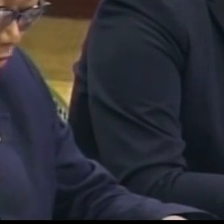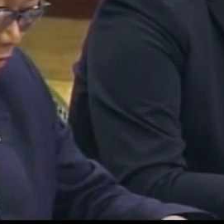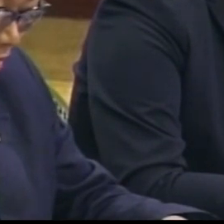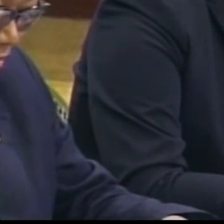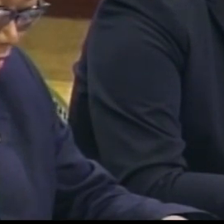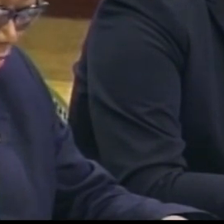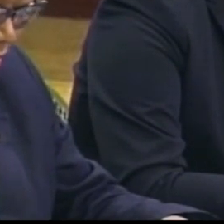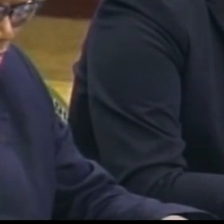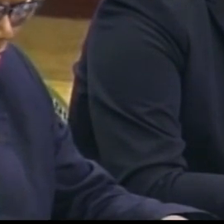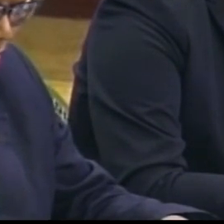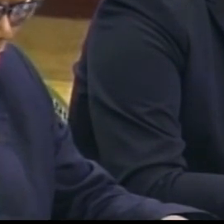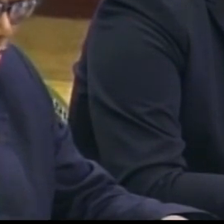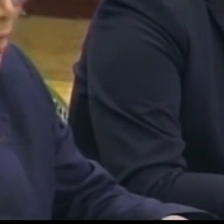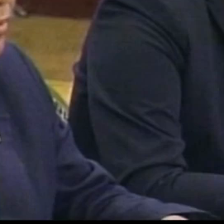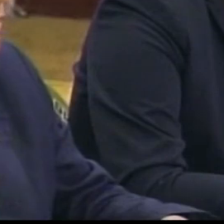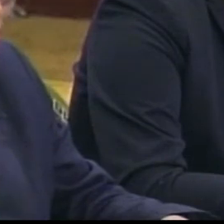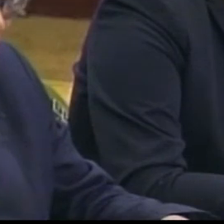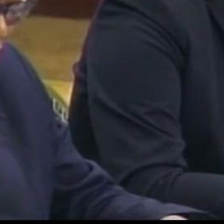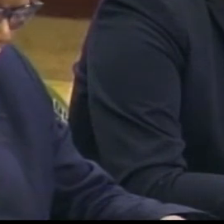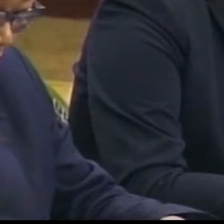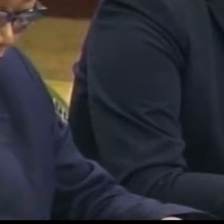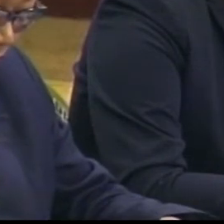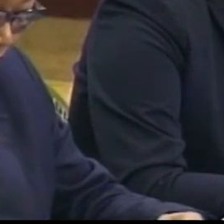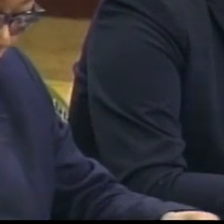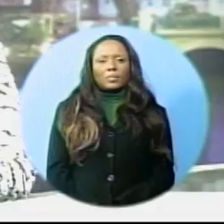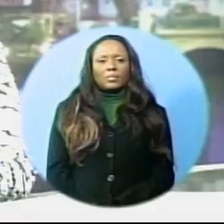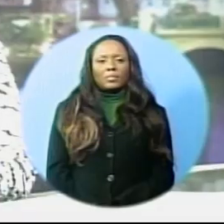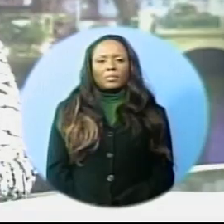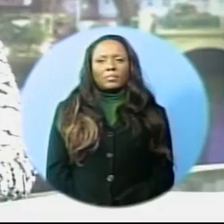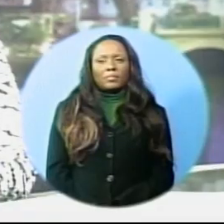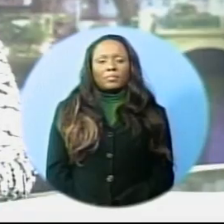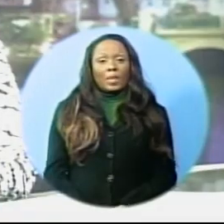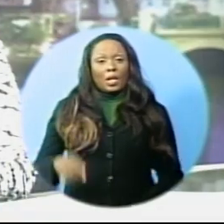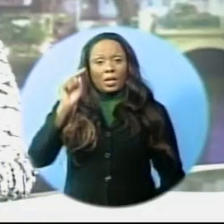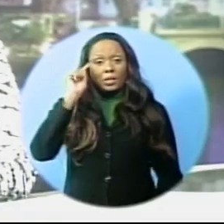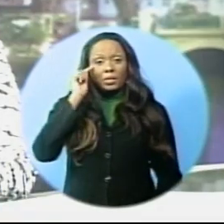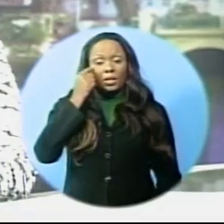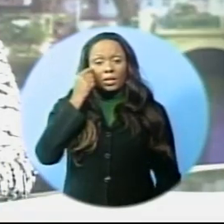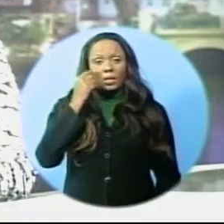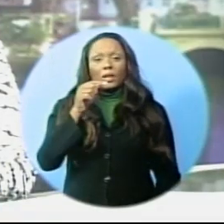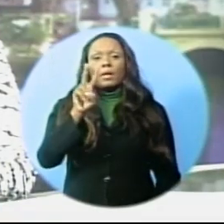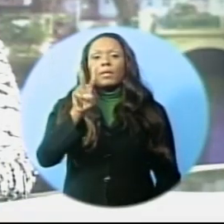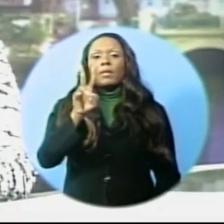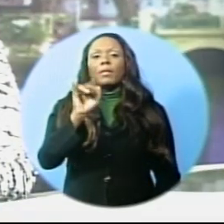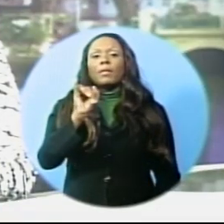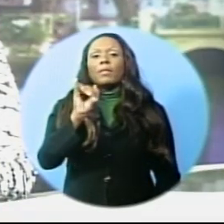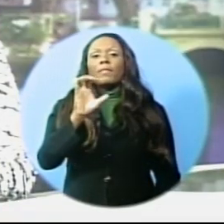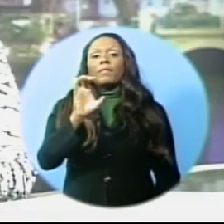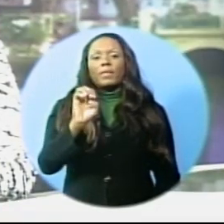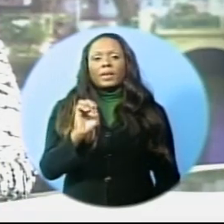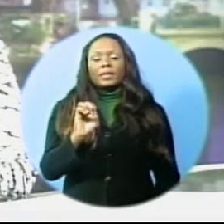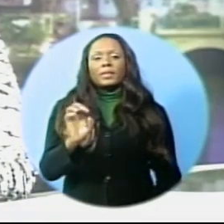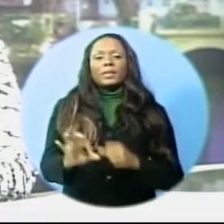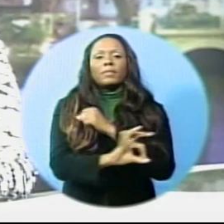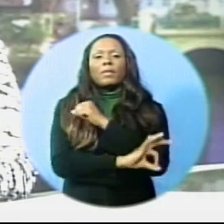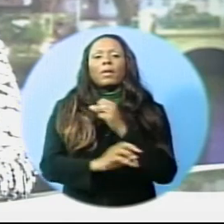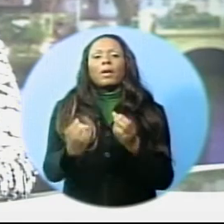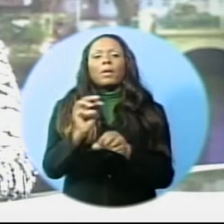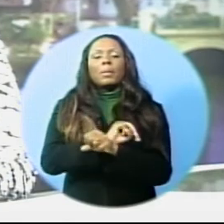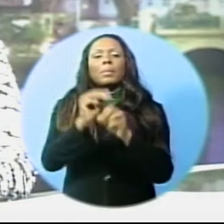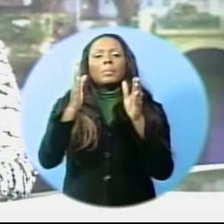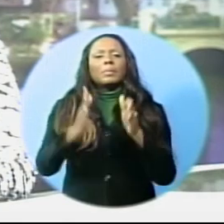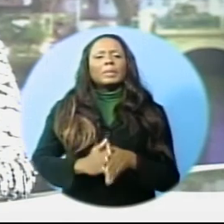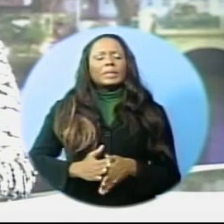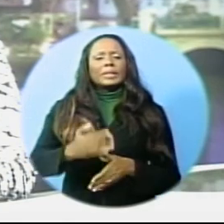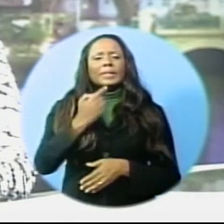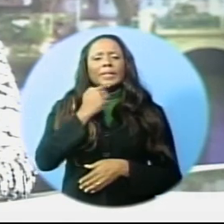issue for consideration in our cooperation with China. In response, China's Vice Foreign Minister Wang Chao